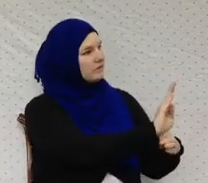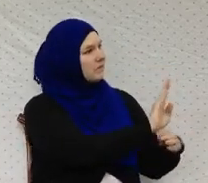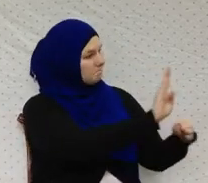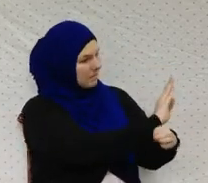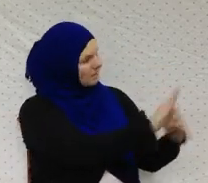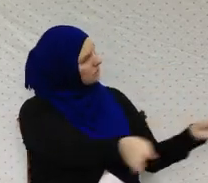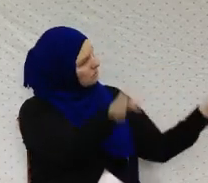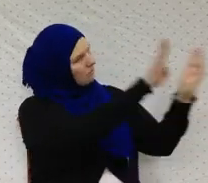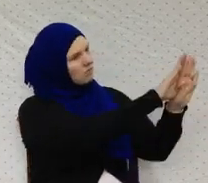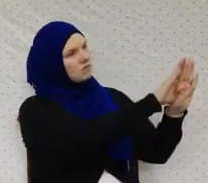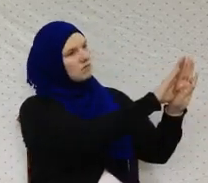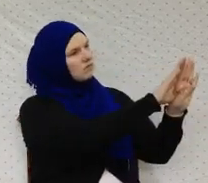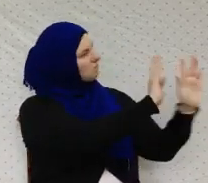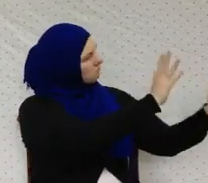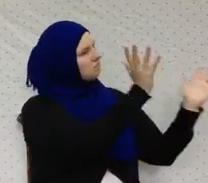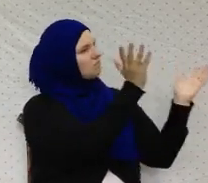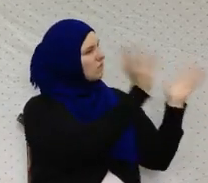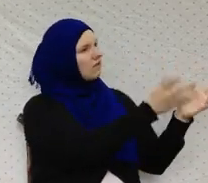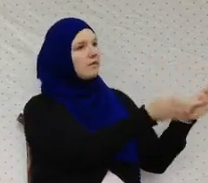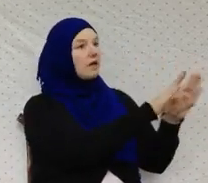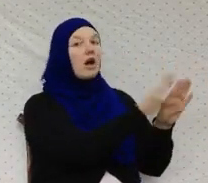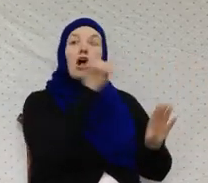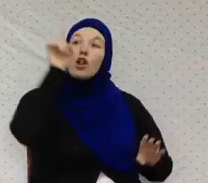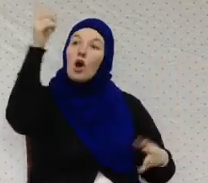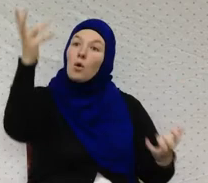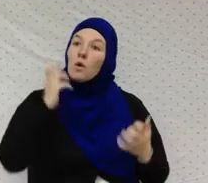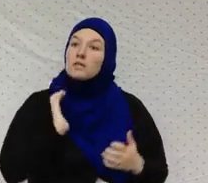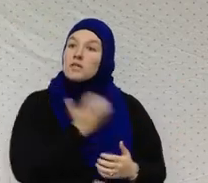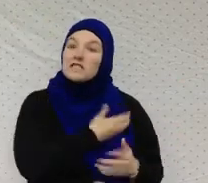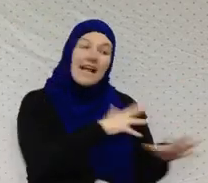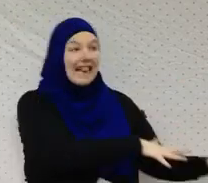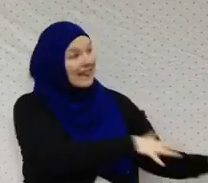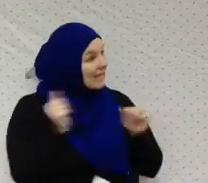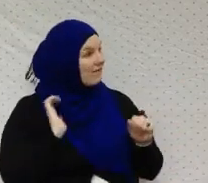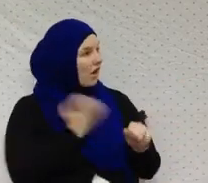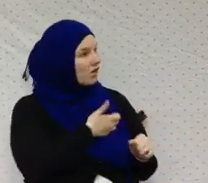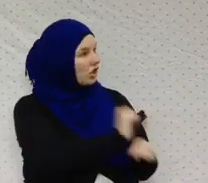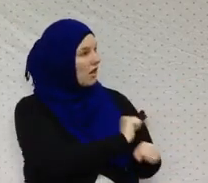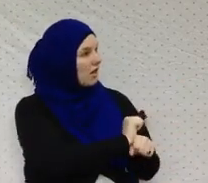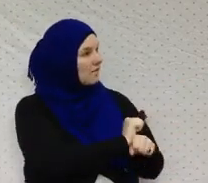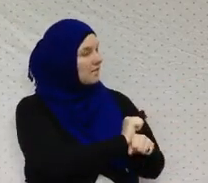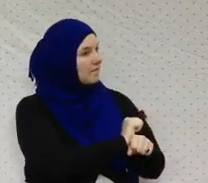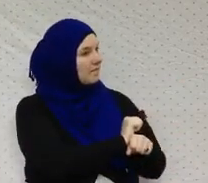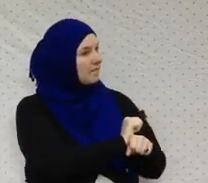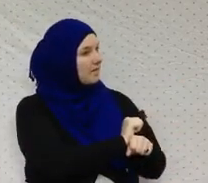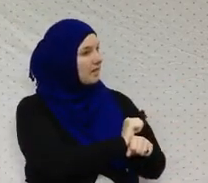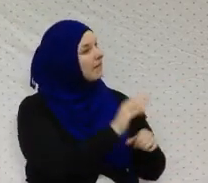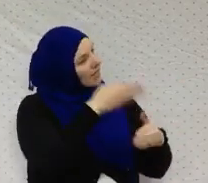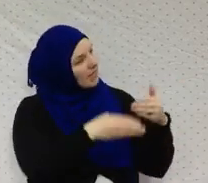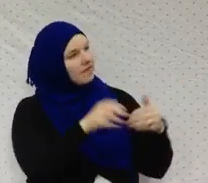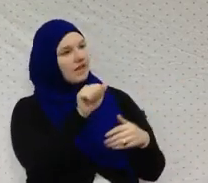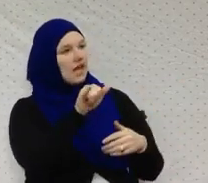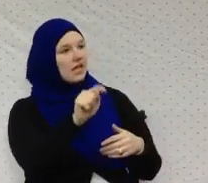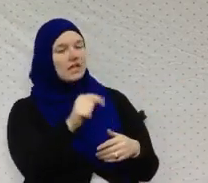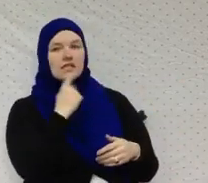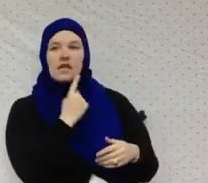business. Leave your business. So he deliberately wants us to leave our business. And